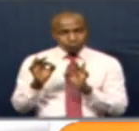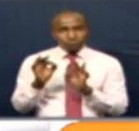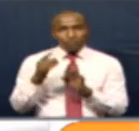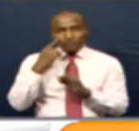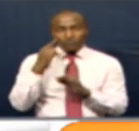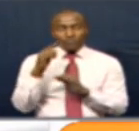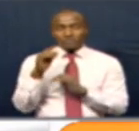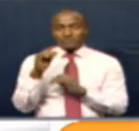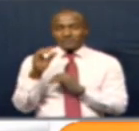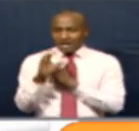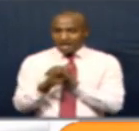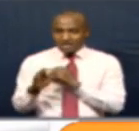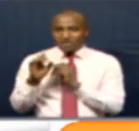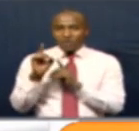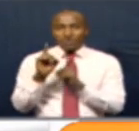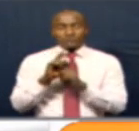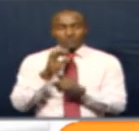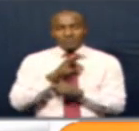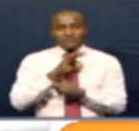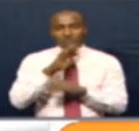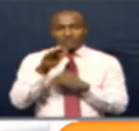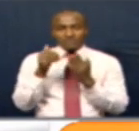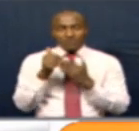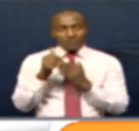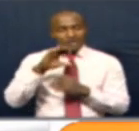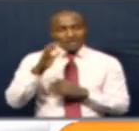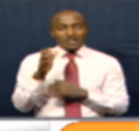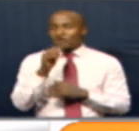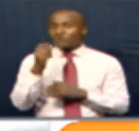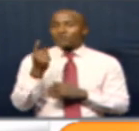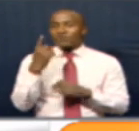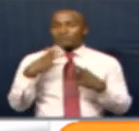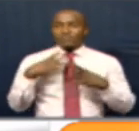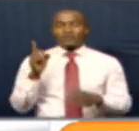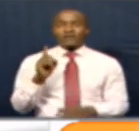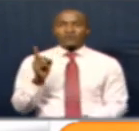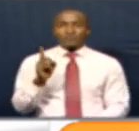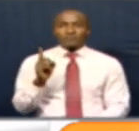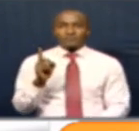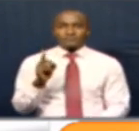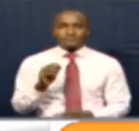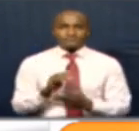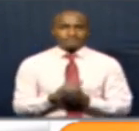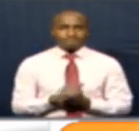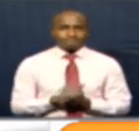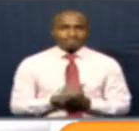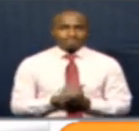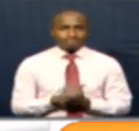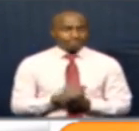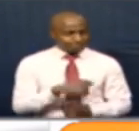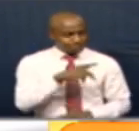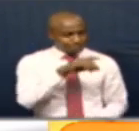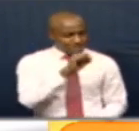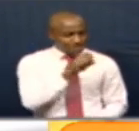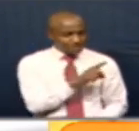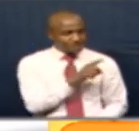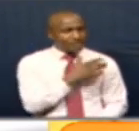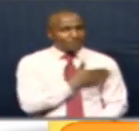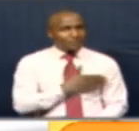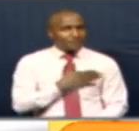country, for the benefit of the entire country, not just the residents of Nairobi. Okay. Piers, if you would